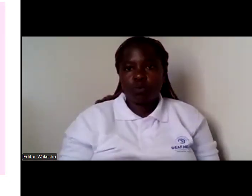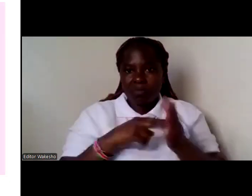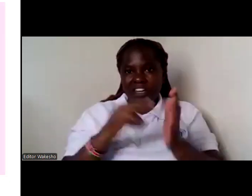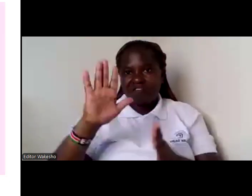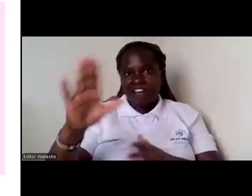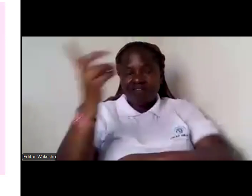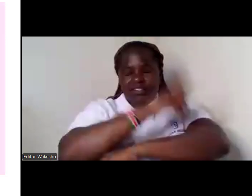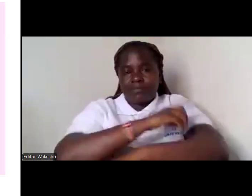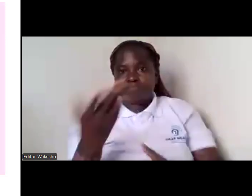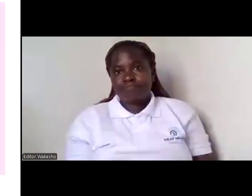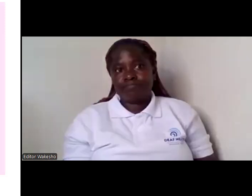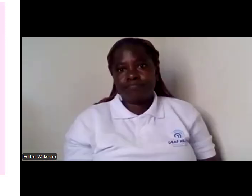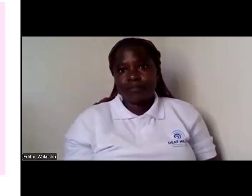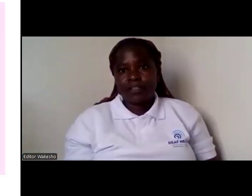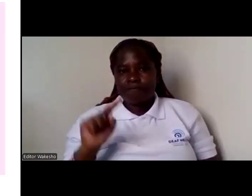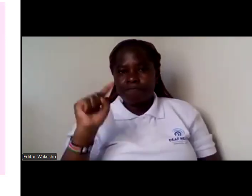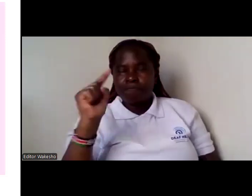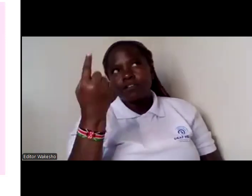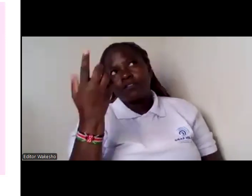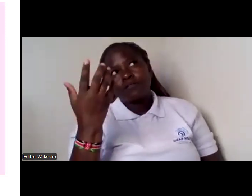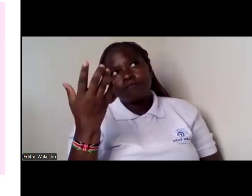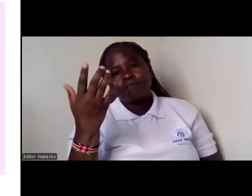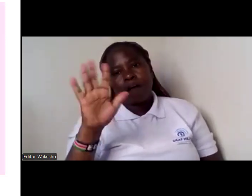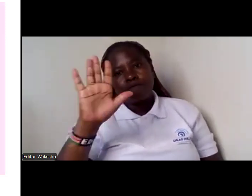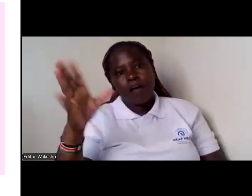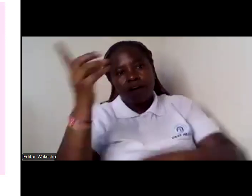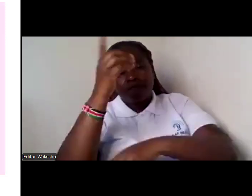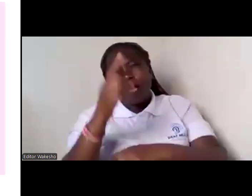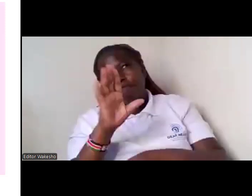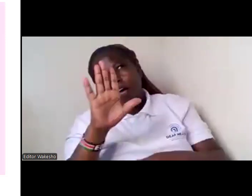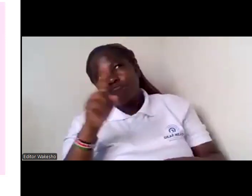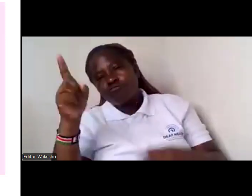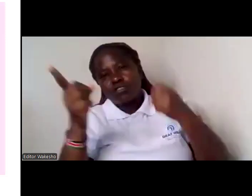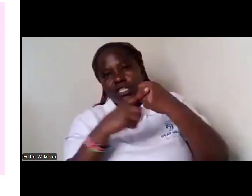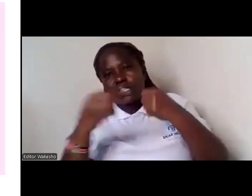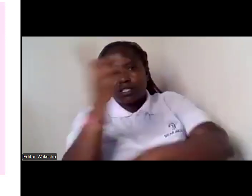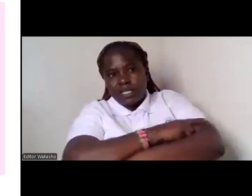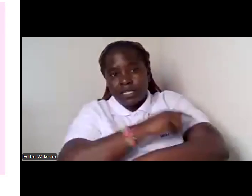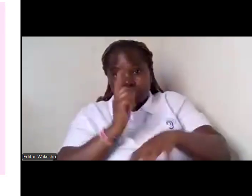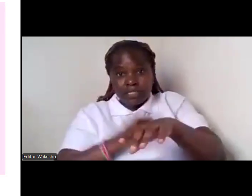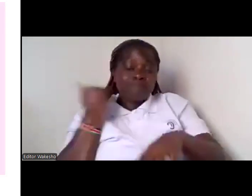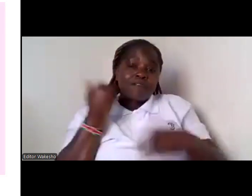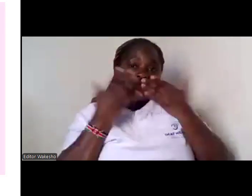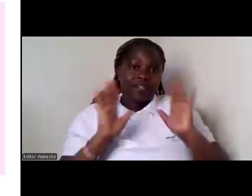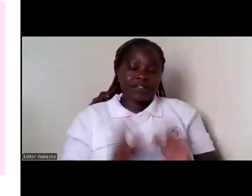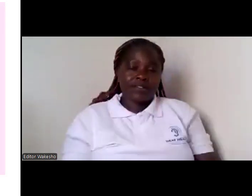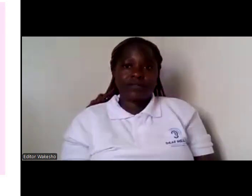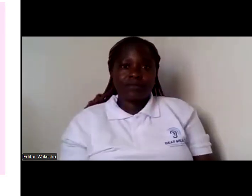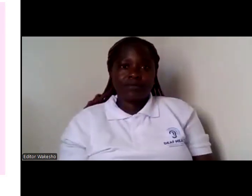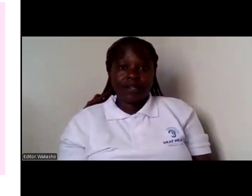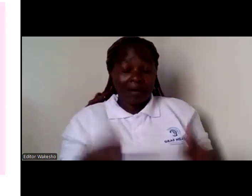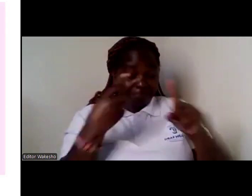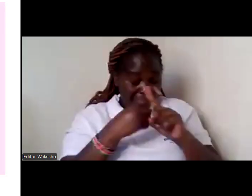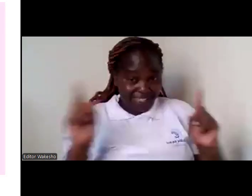Safe days are the first 5 to 6 days after the periods have ended. But as I